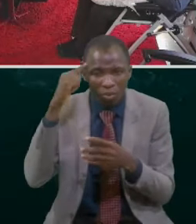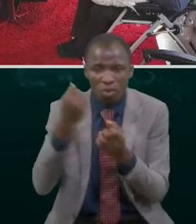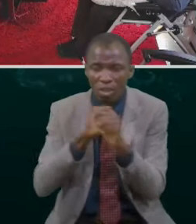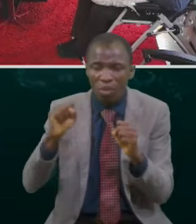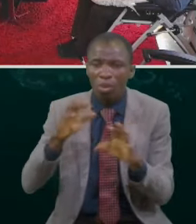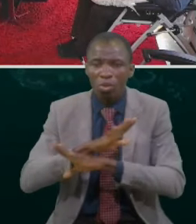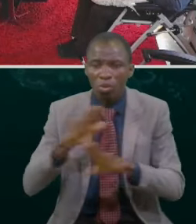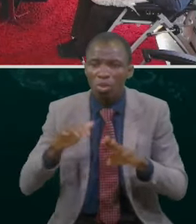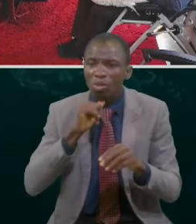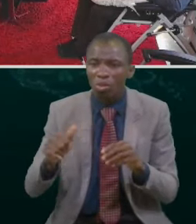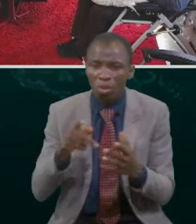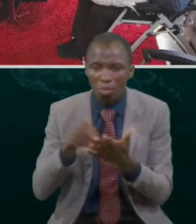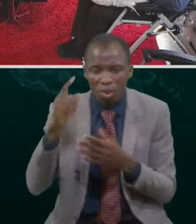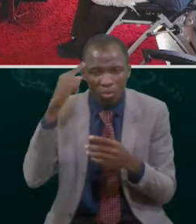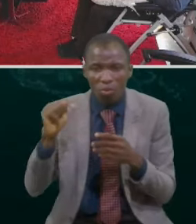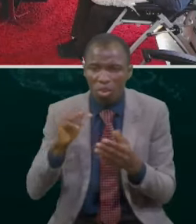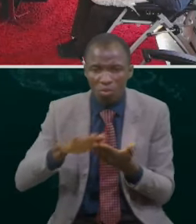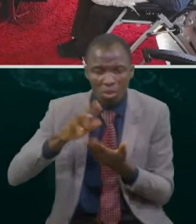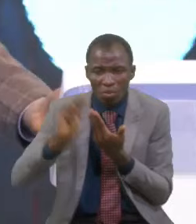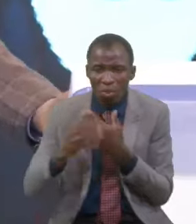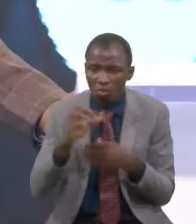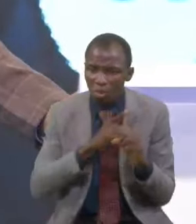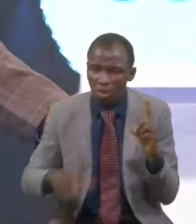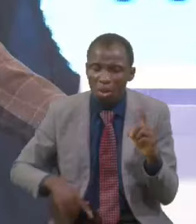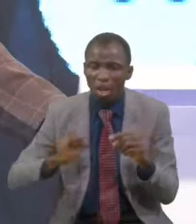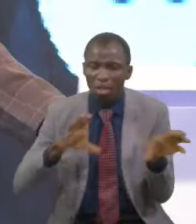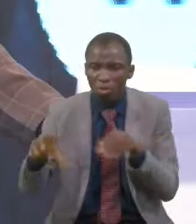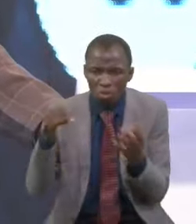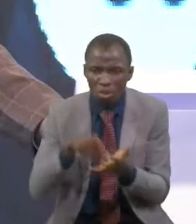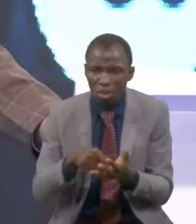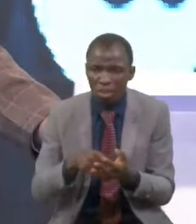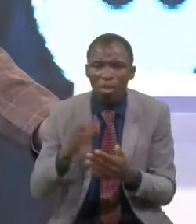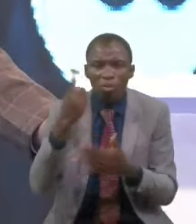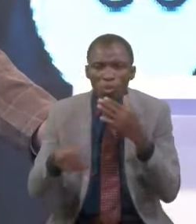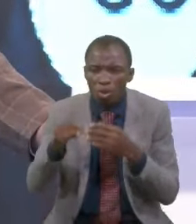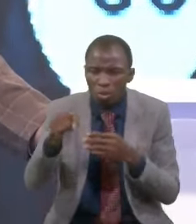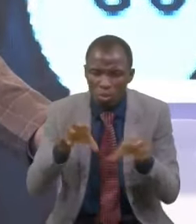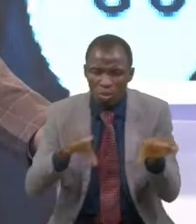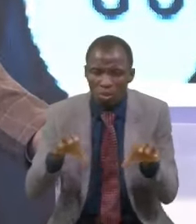God. I do this. I do this. I do that. What you have done is your own